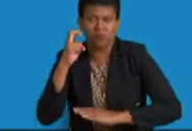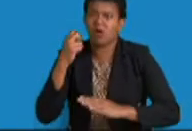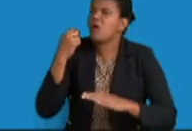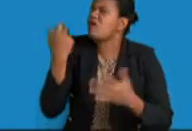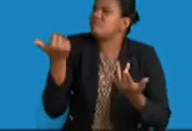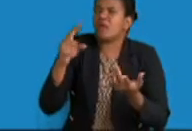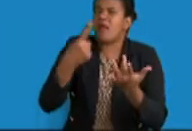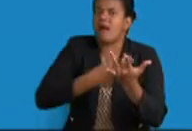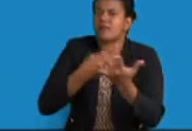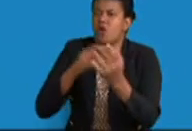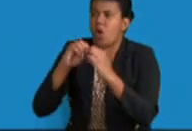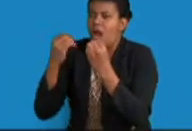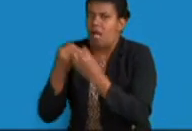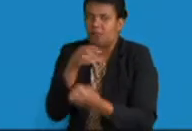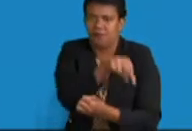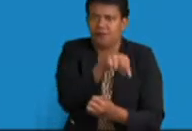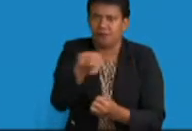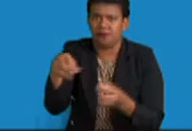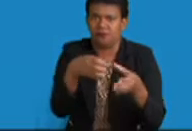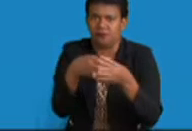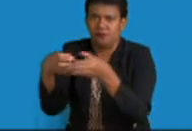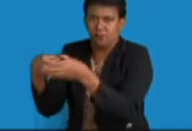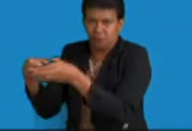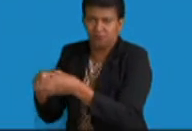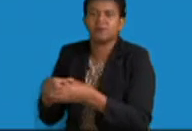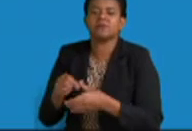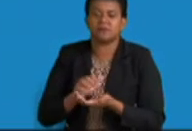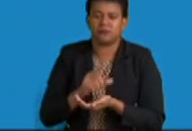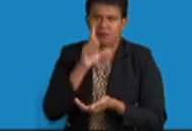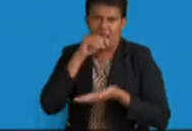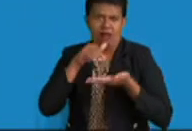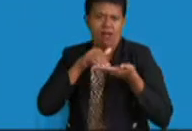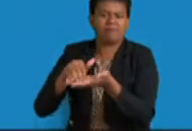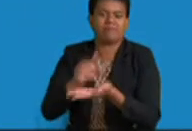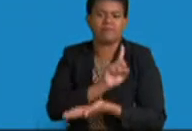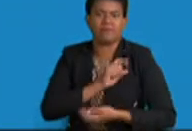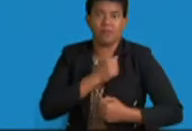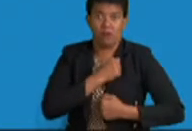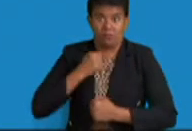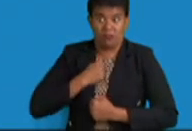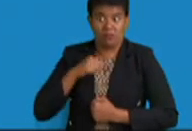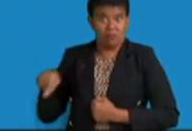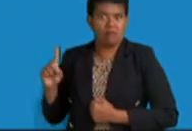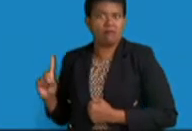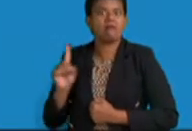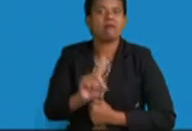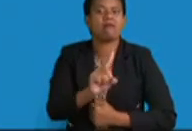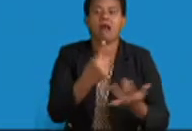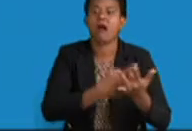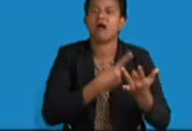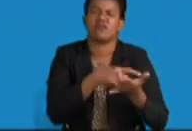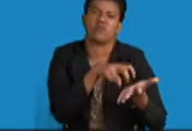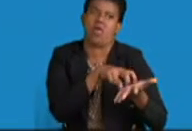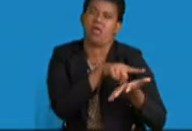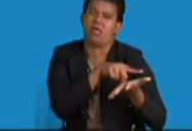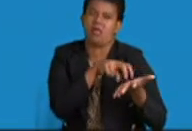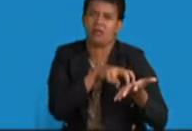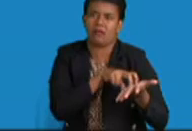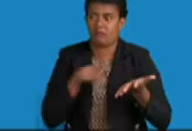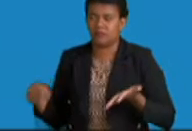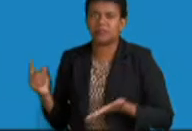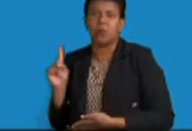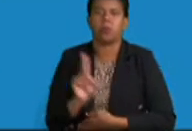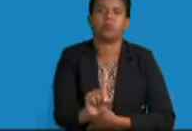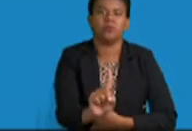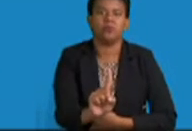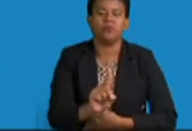to respond with the speed and effectiveness that the military do in the immediate aftermath of any disaster.